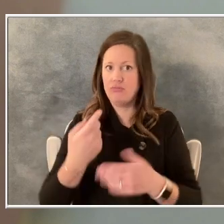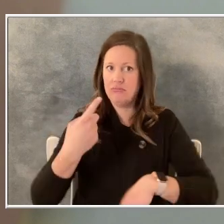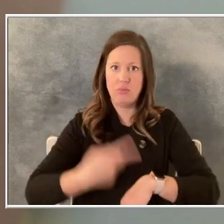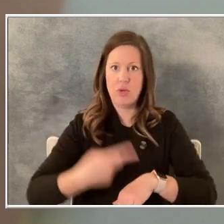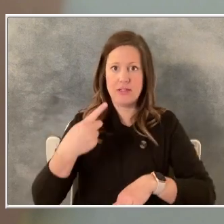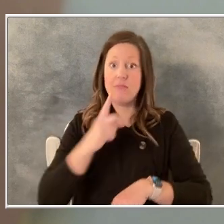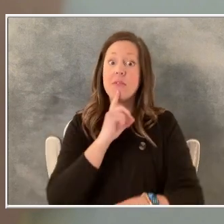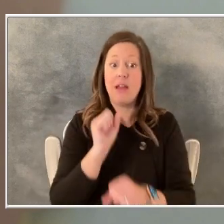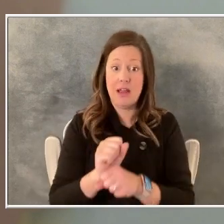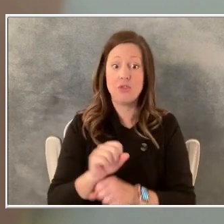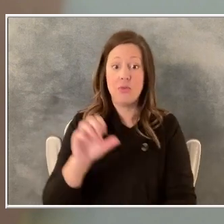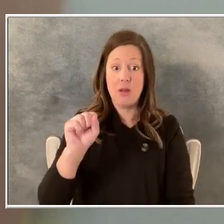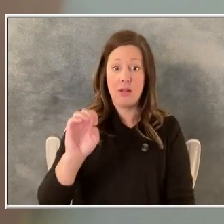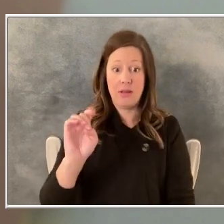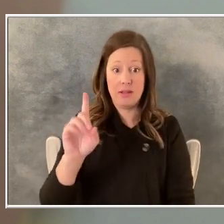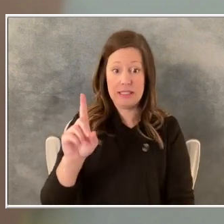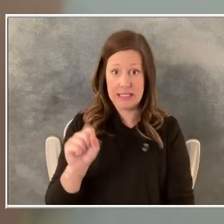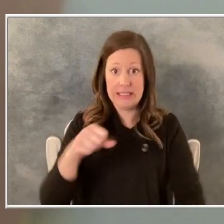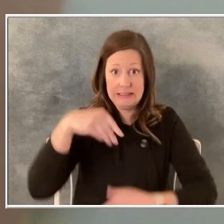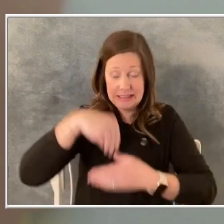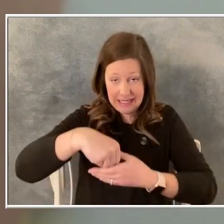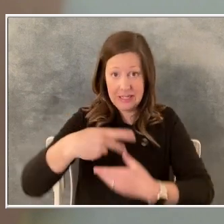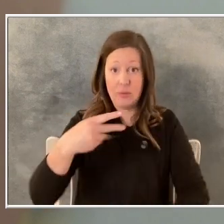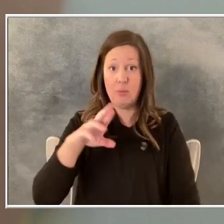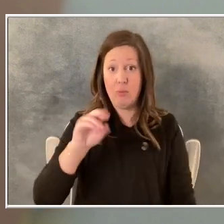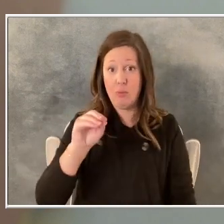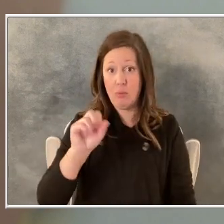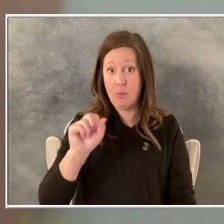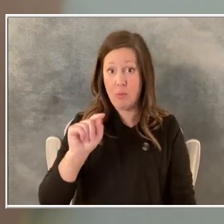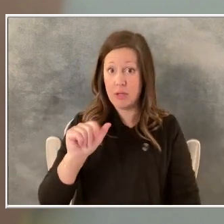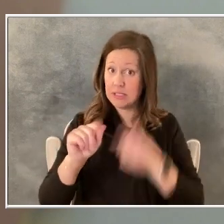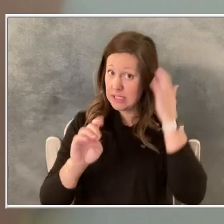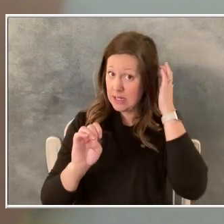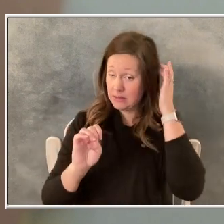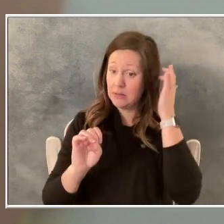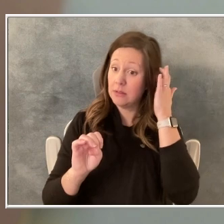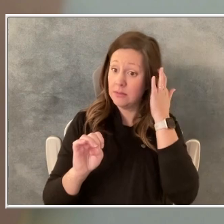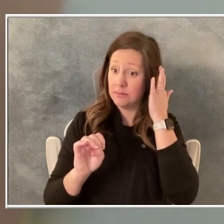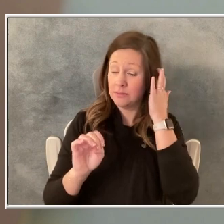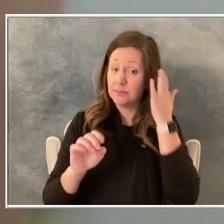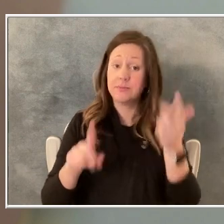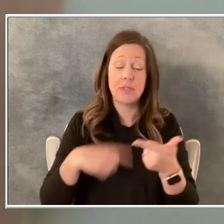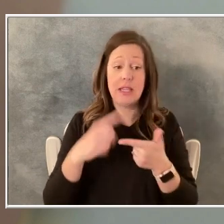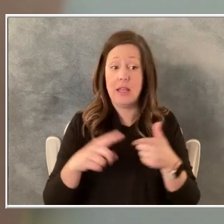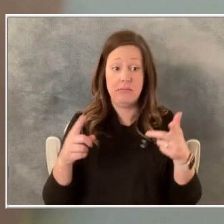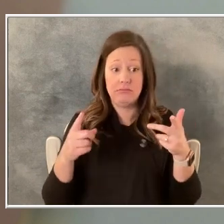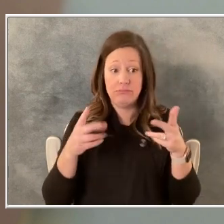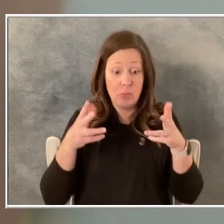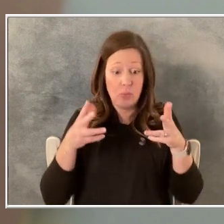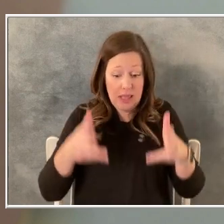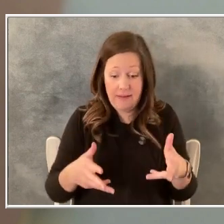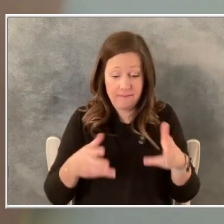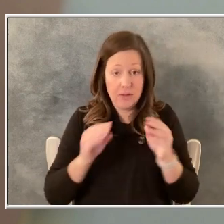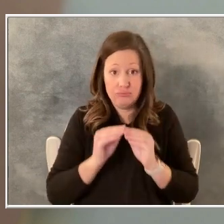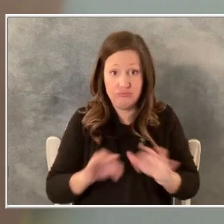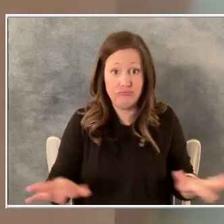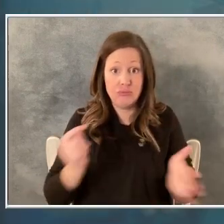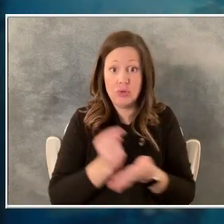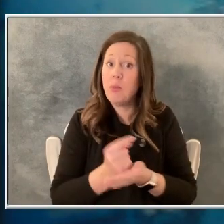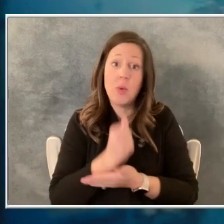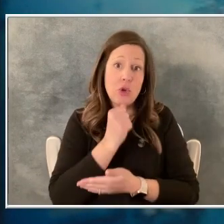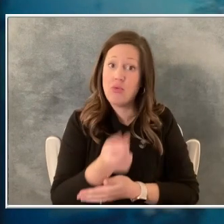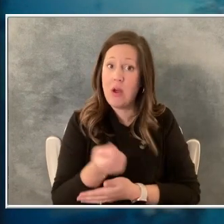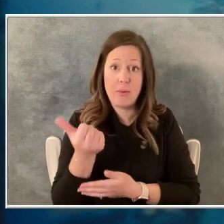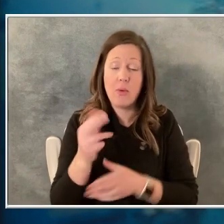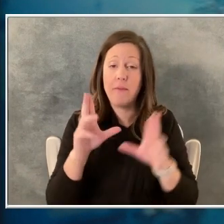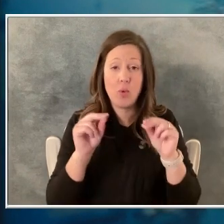in the prostate, and we just let the seeds deliver the treatment inside the prostate, and we do not remove them. So there's no second